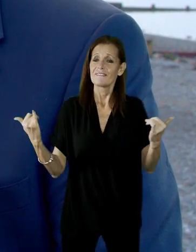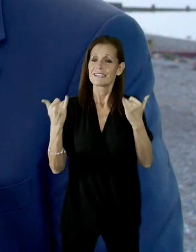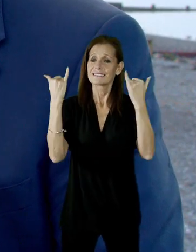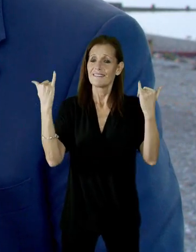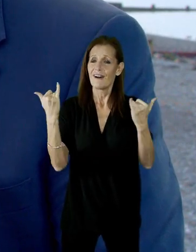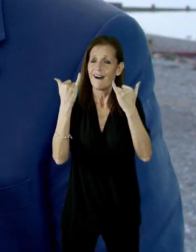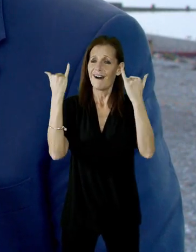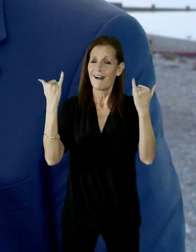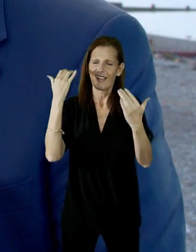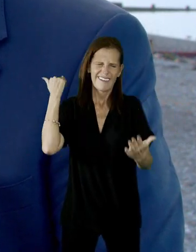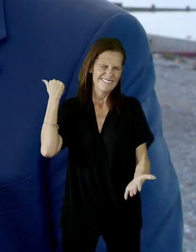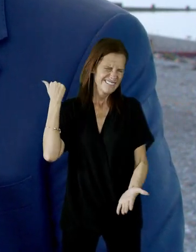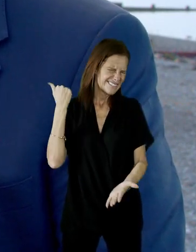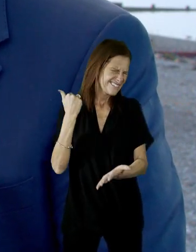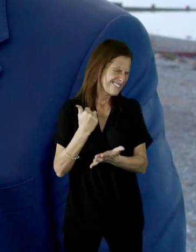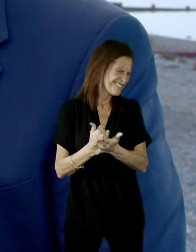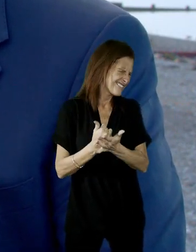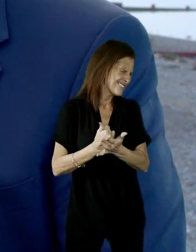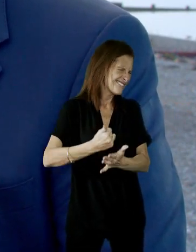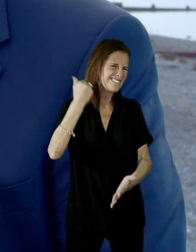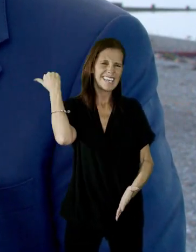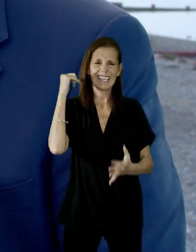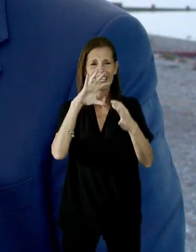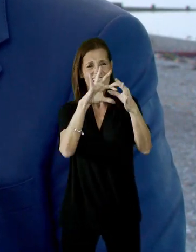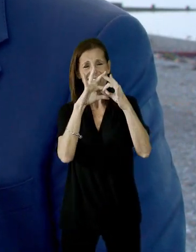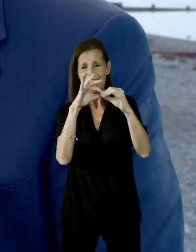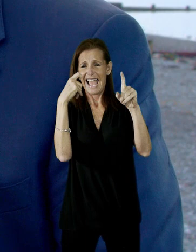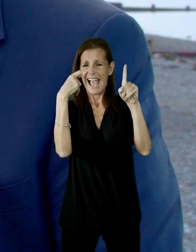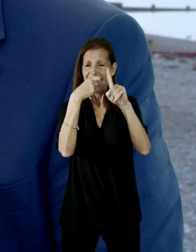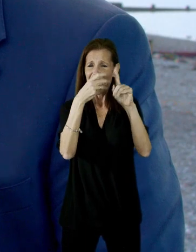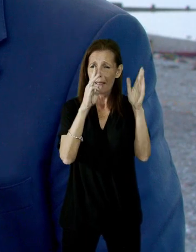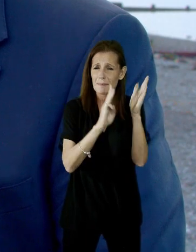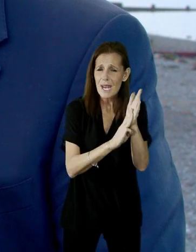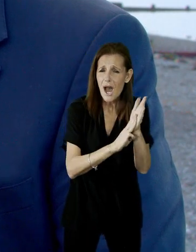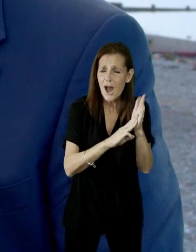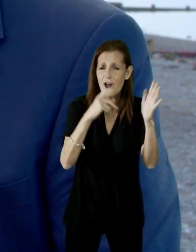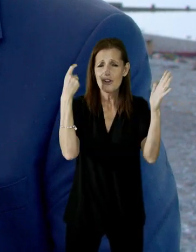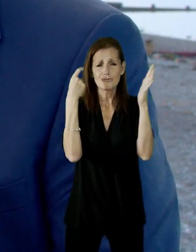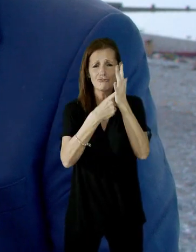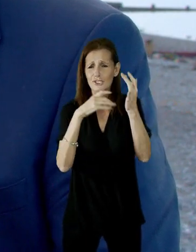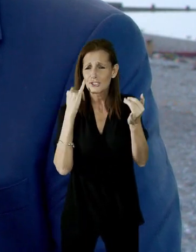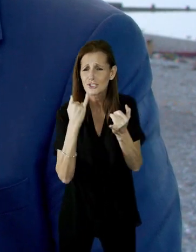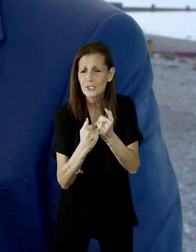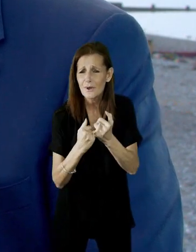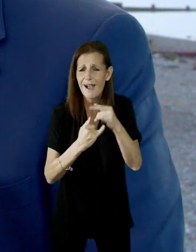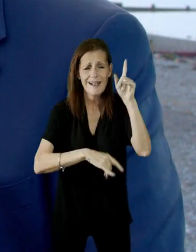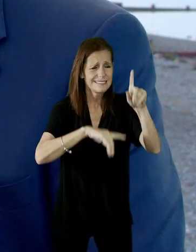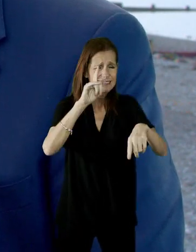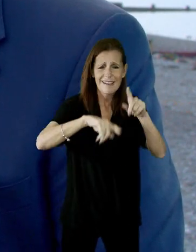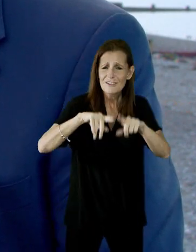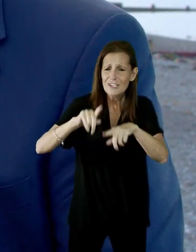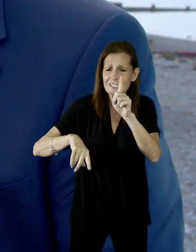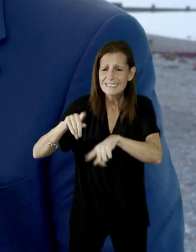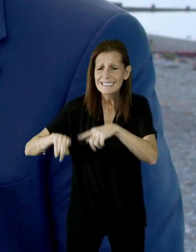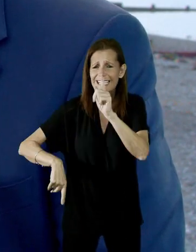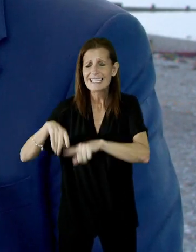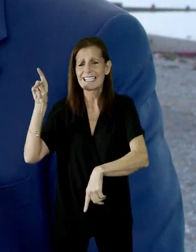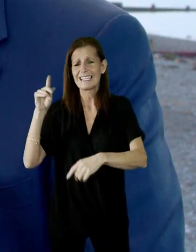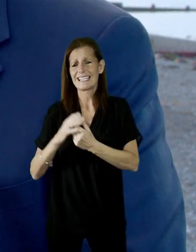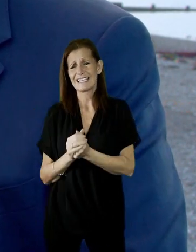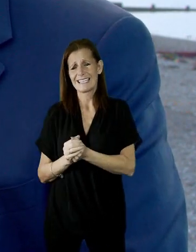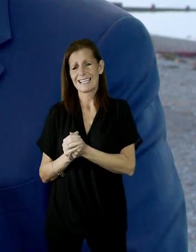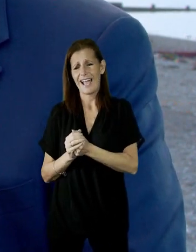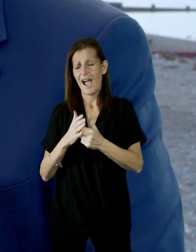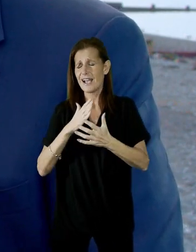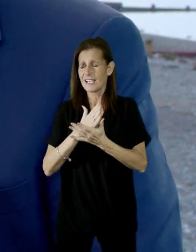fantastic opportunity to work with Kylie, Rod Stewart, Stereophonics and Diversity. We were thrilled and